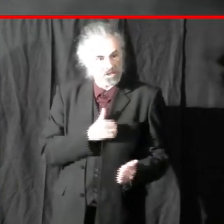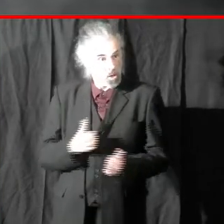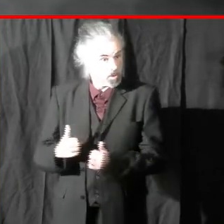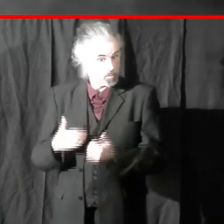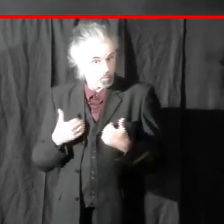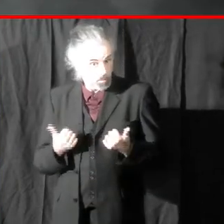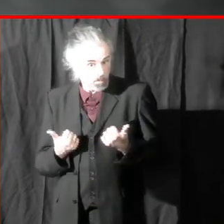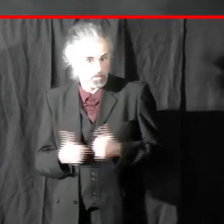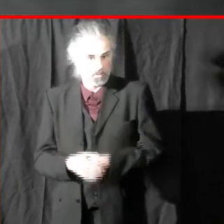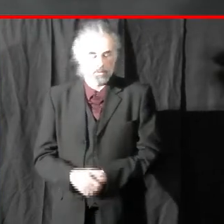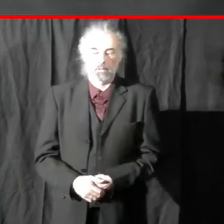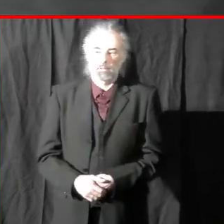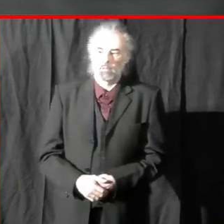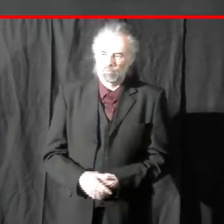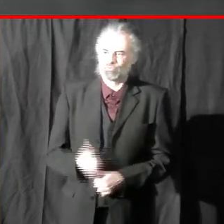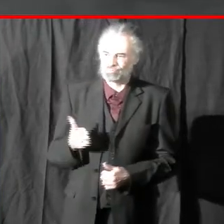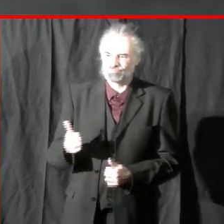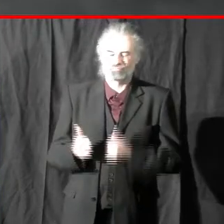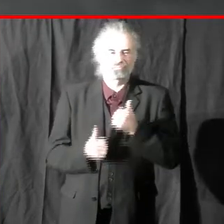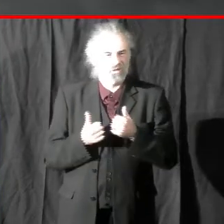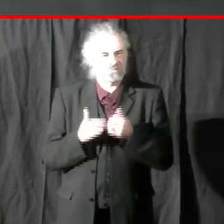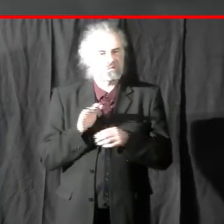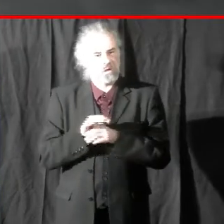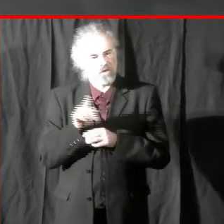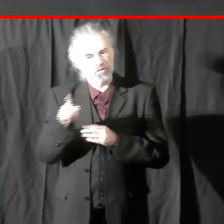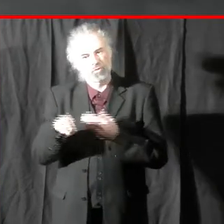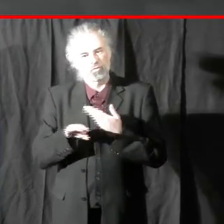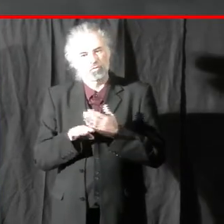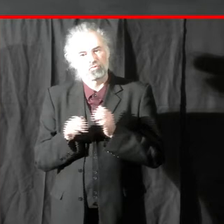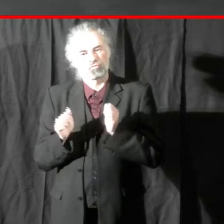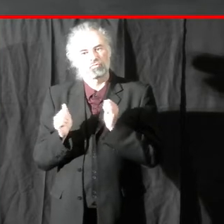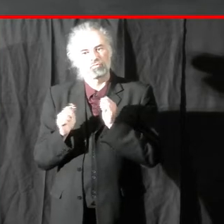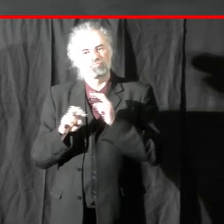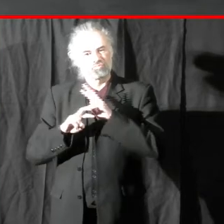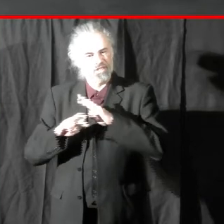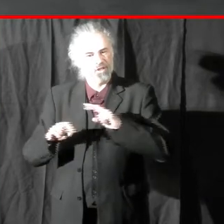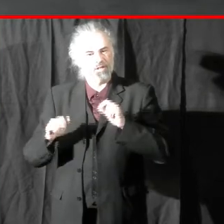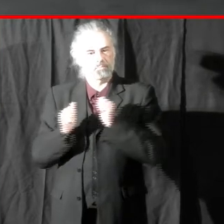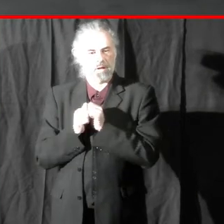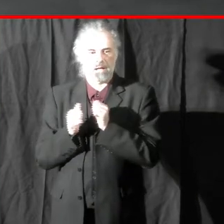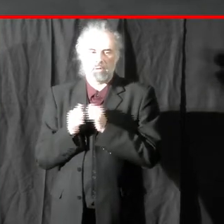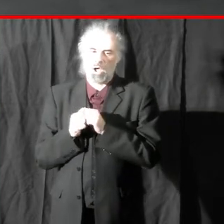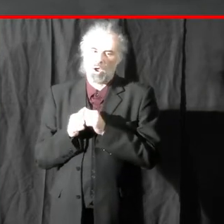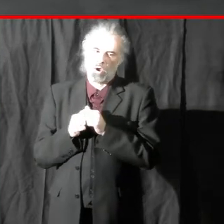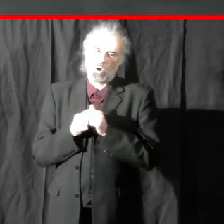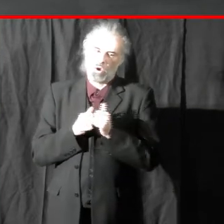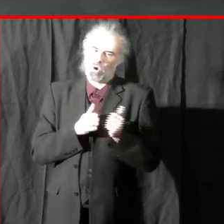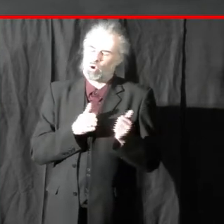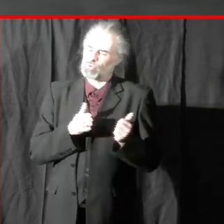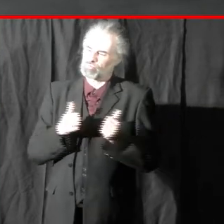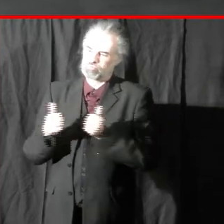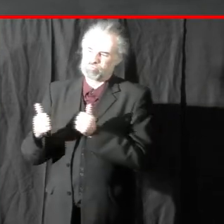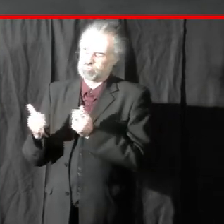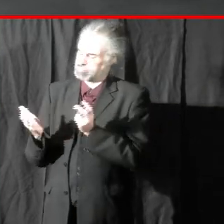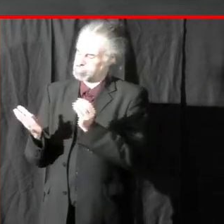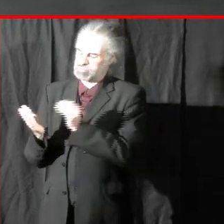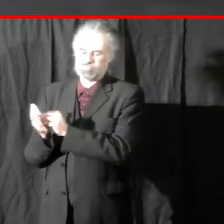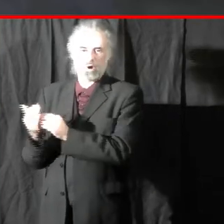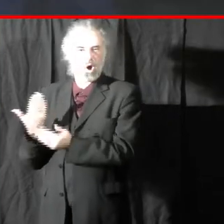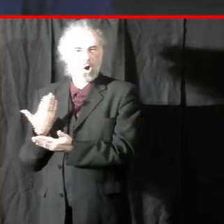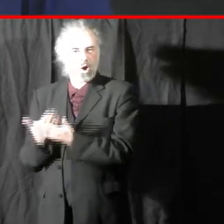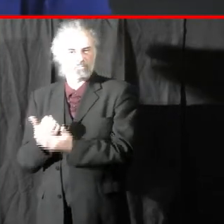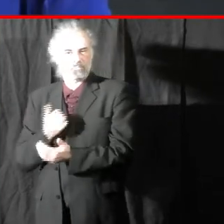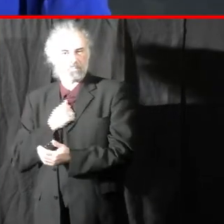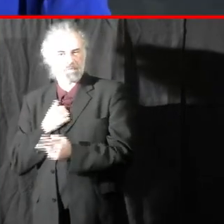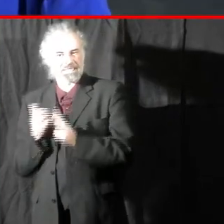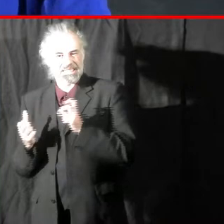good, thanks. That's really good. Congratulations on the new paper. Thank you. Nature is great to have on the CV right now. I know. So good. Well